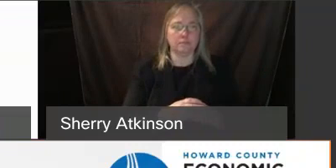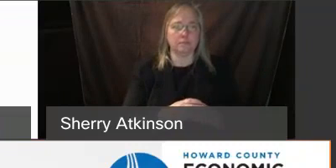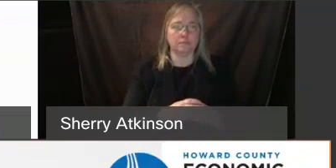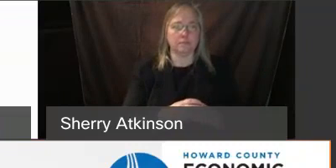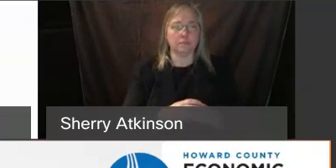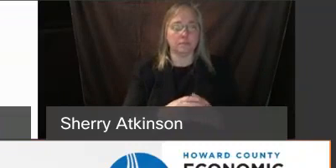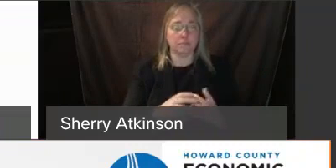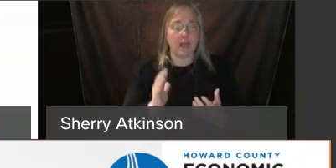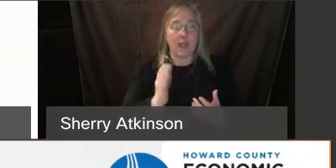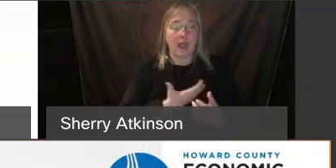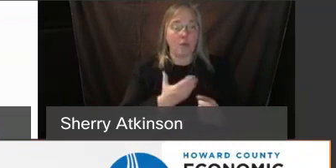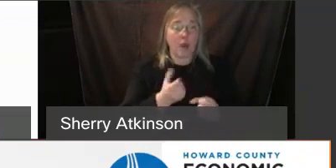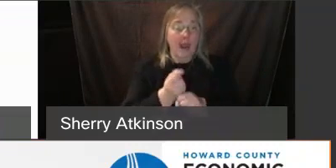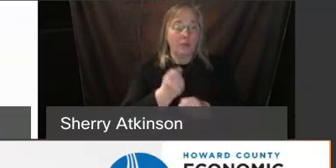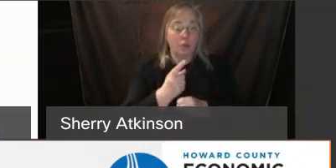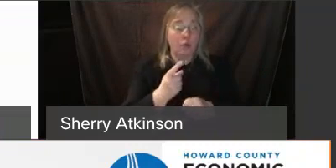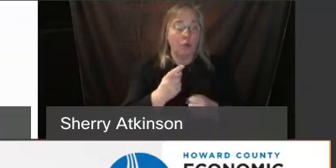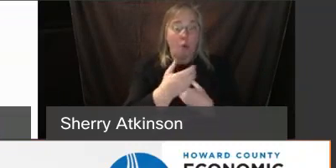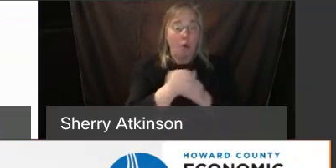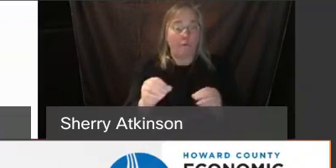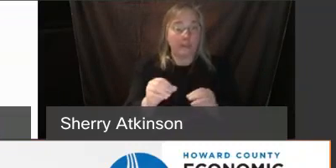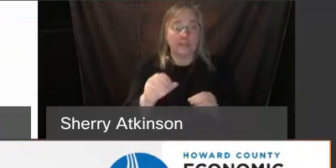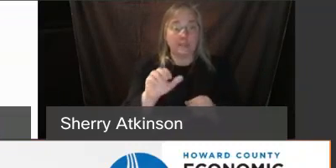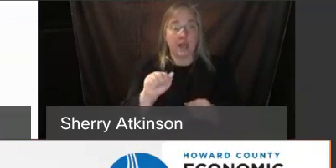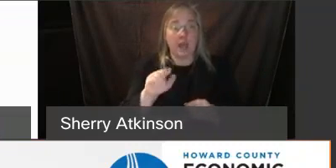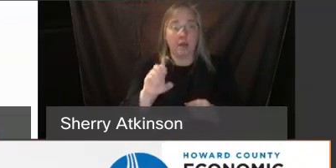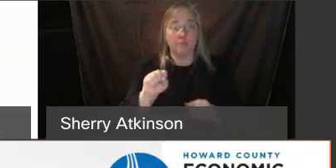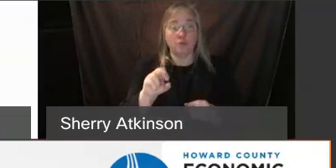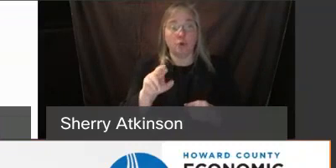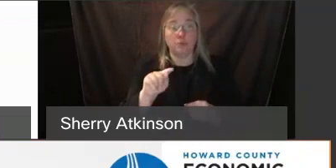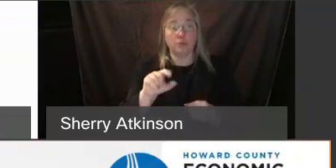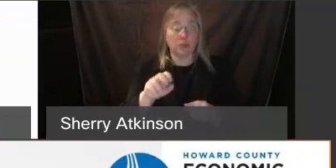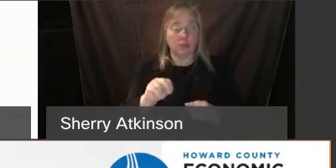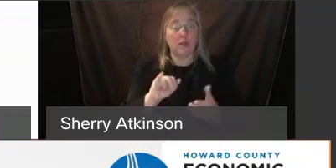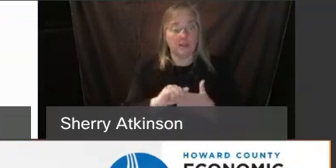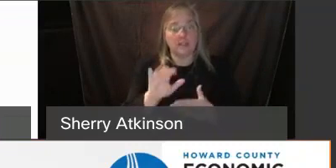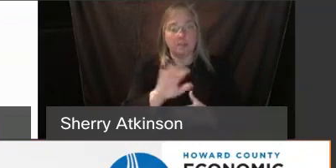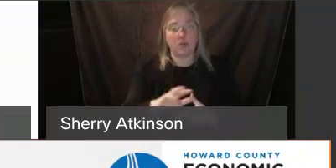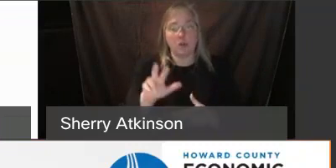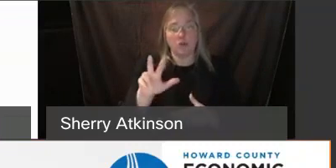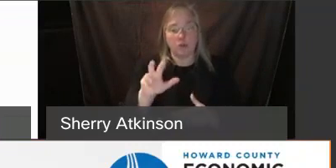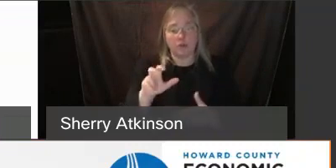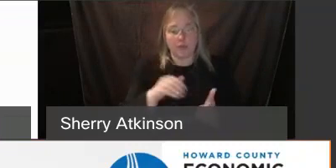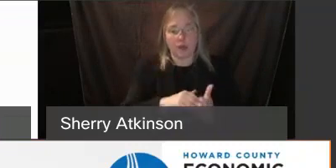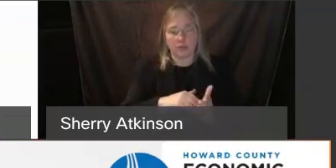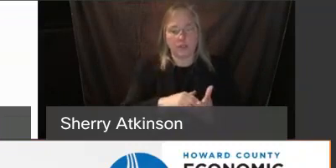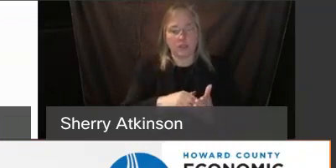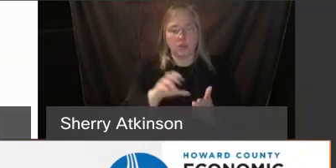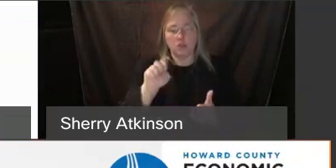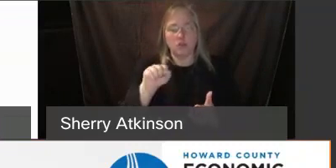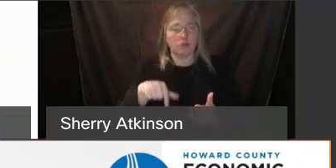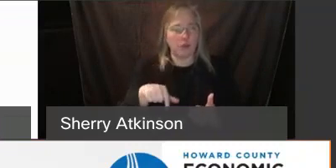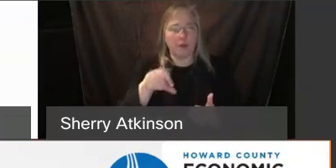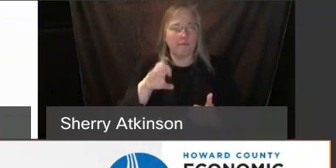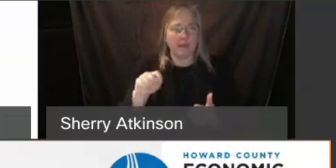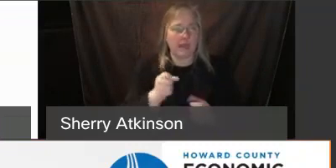If our annual office absorption was about 300,000 square feet a year, it would take almost 10 years to fill those